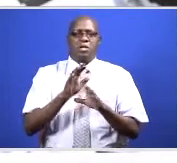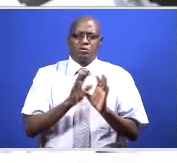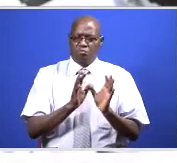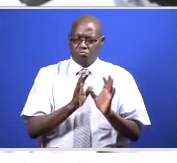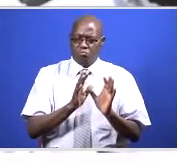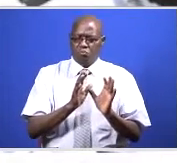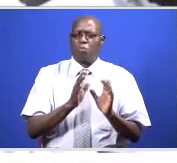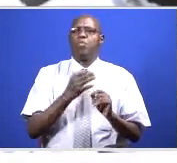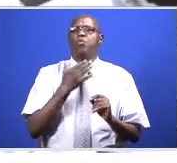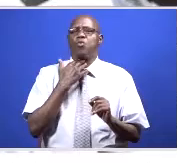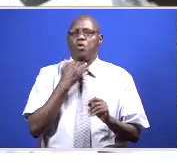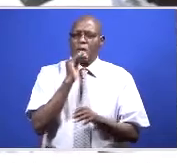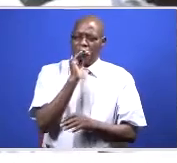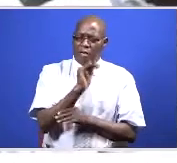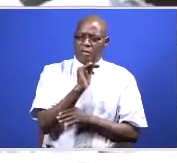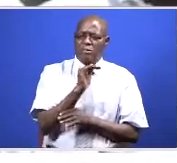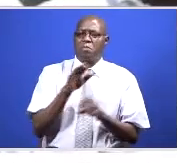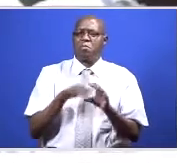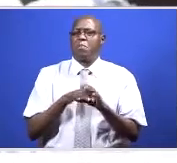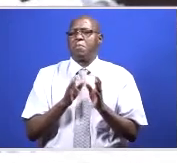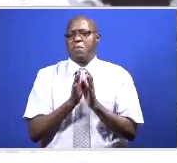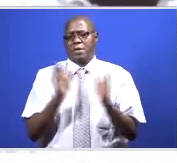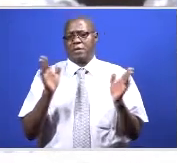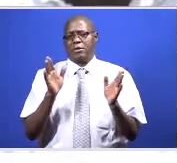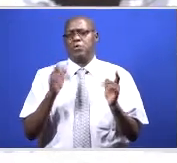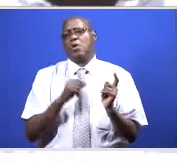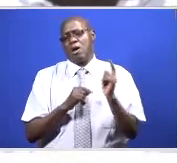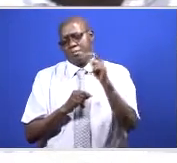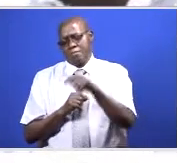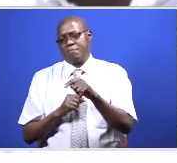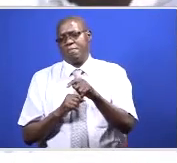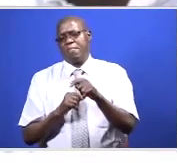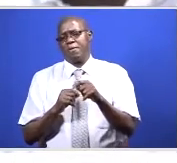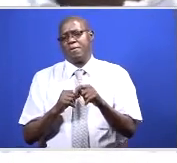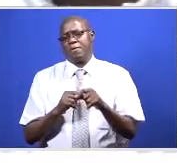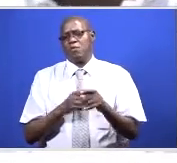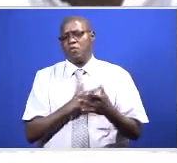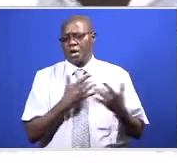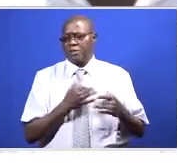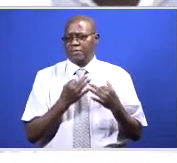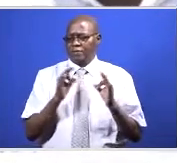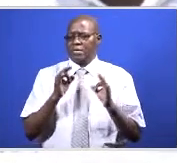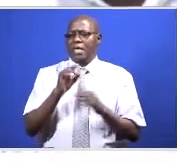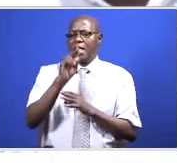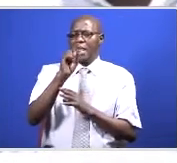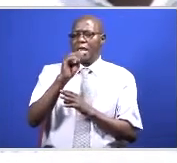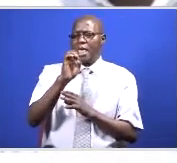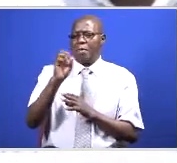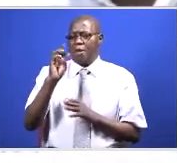urging members of the public to come to Nema and ask for